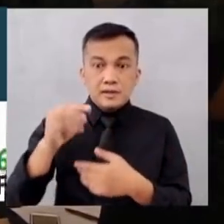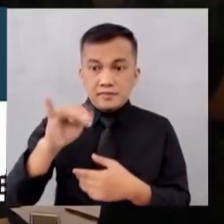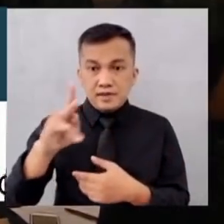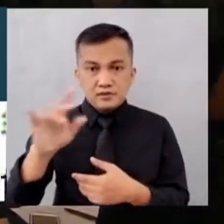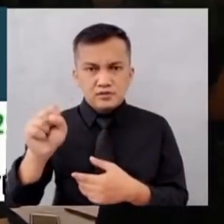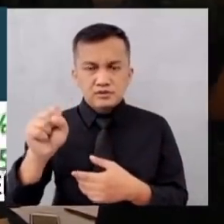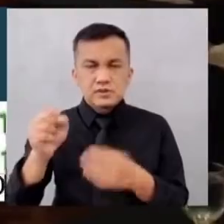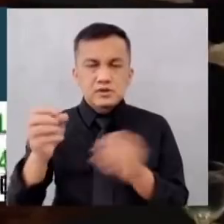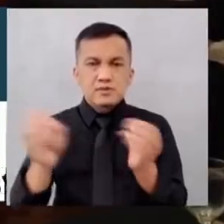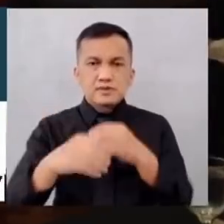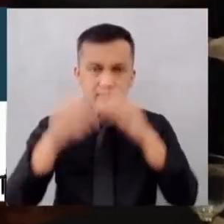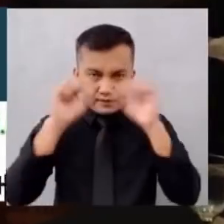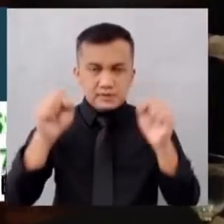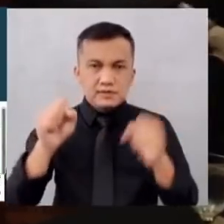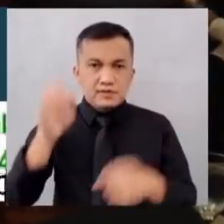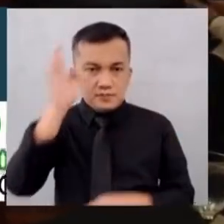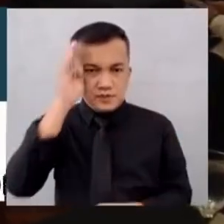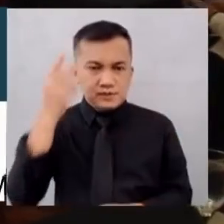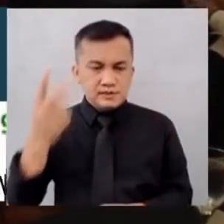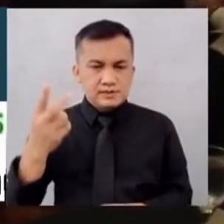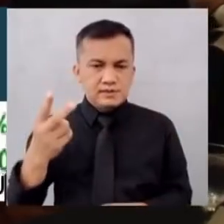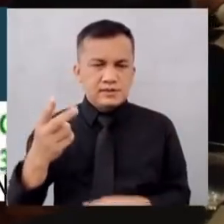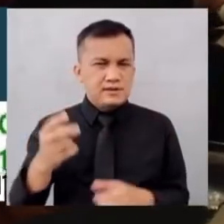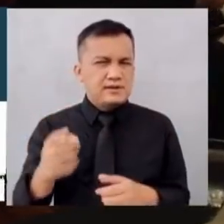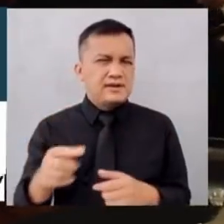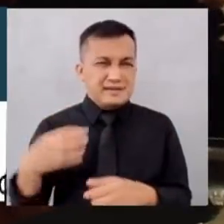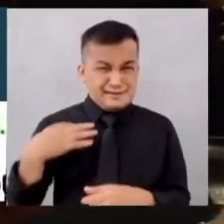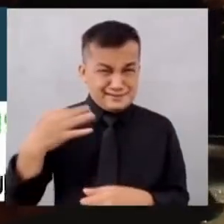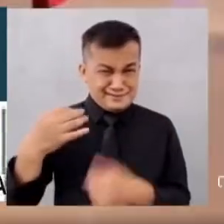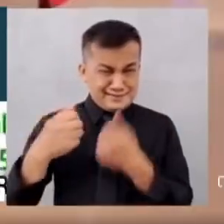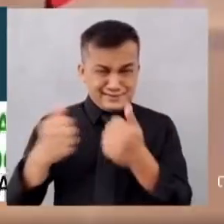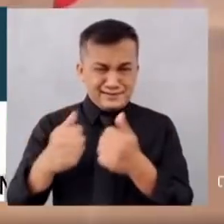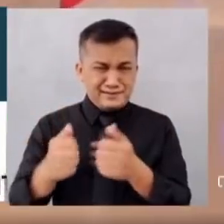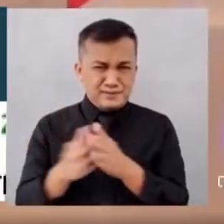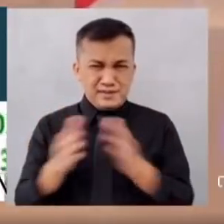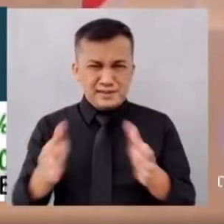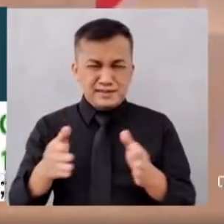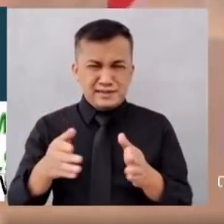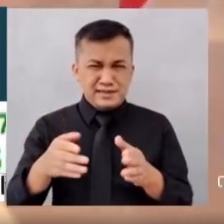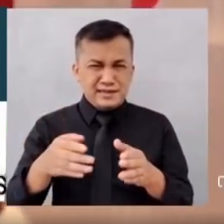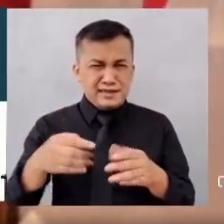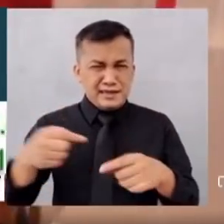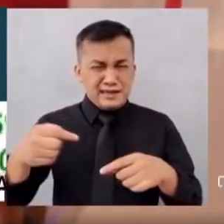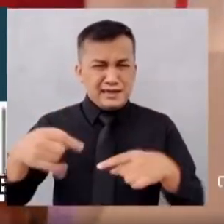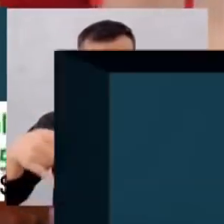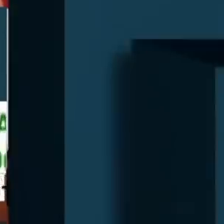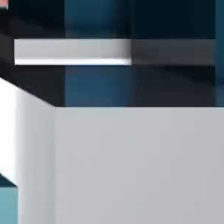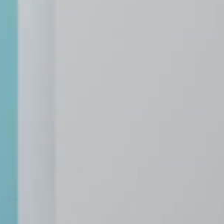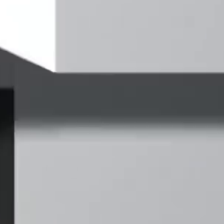Marcos's candidacy is a great insult to human rights victims under his father's regime.